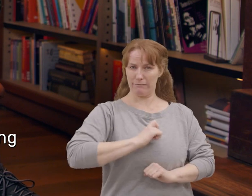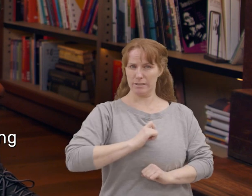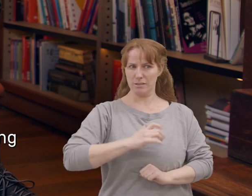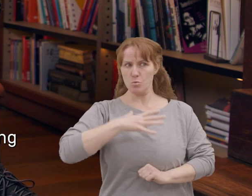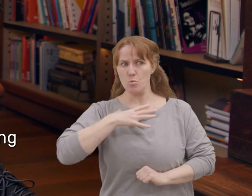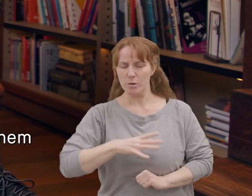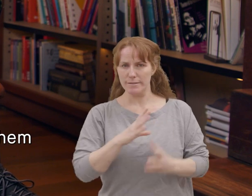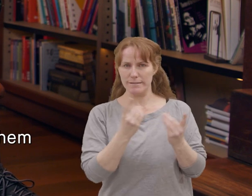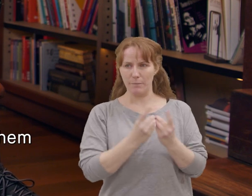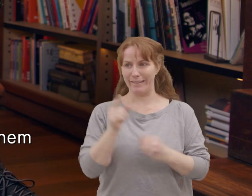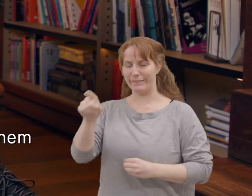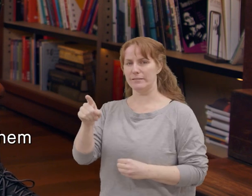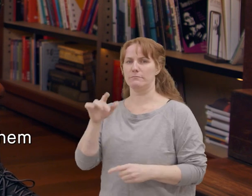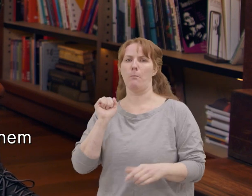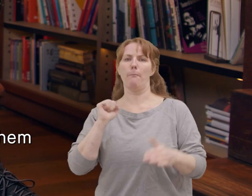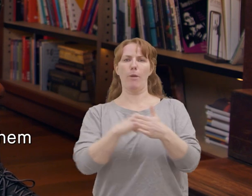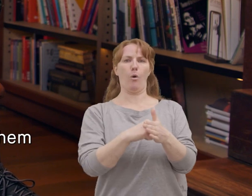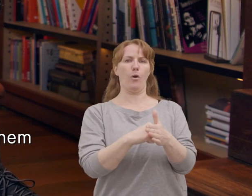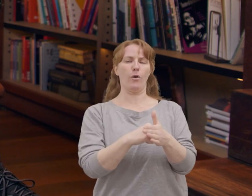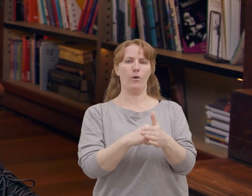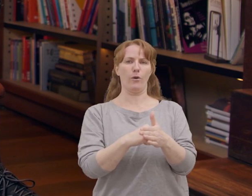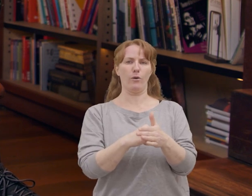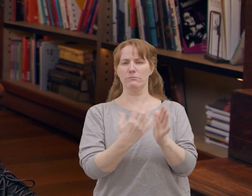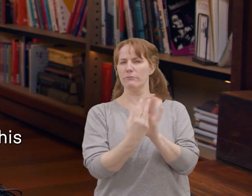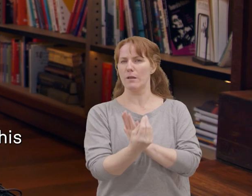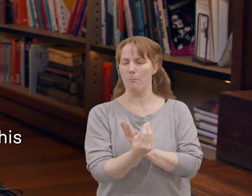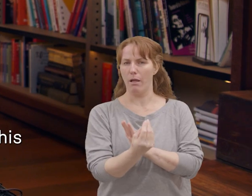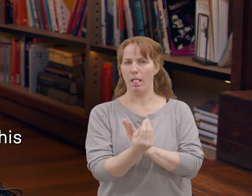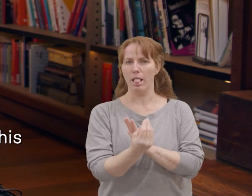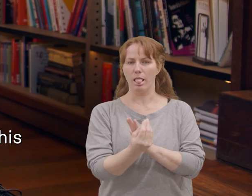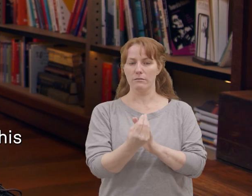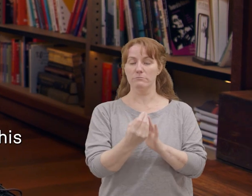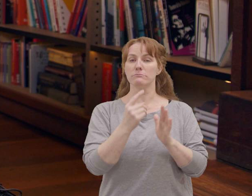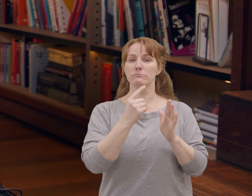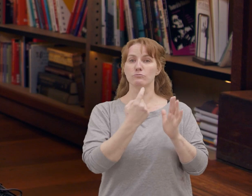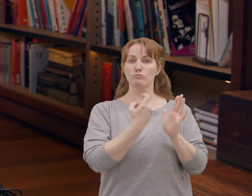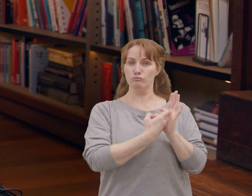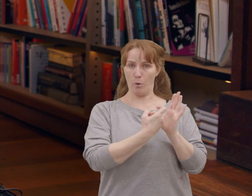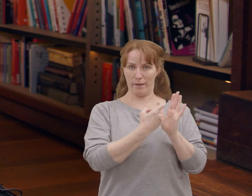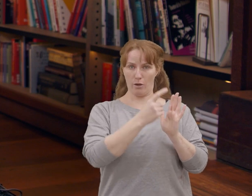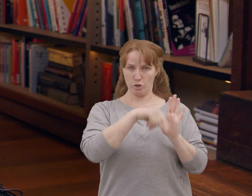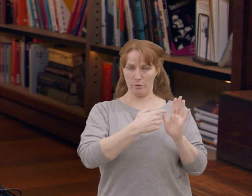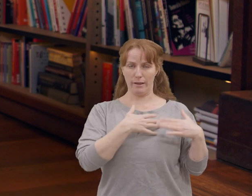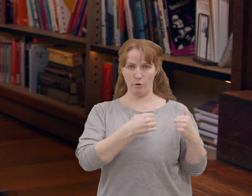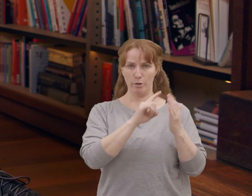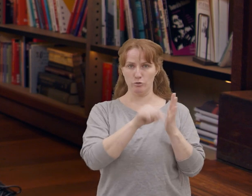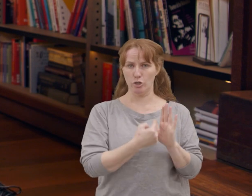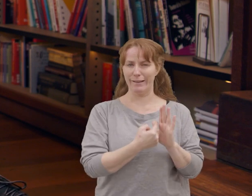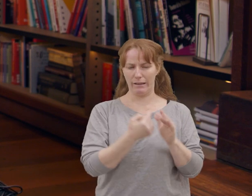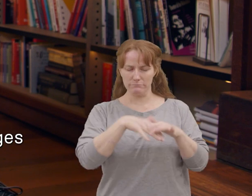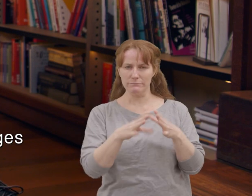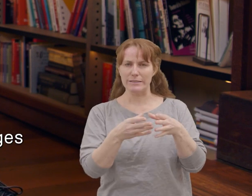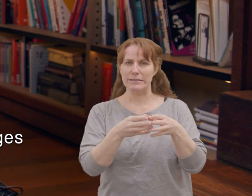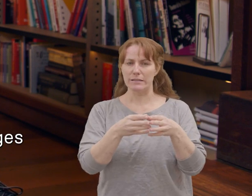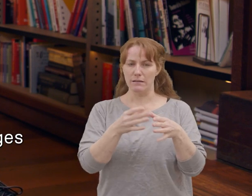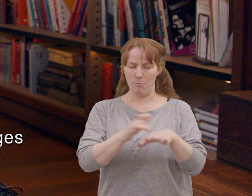has to want something that the other character is stopping them from getting. I'm going to give you an example of this from Romeo and Juliet. So in the